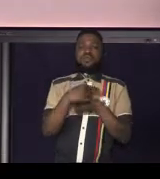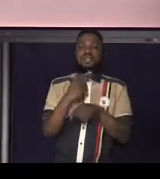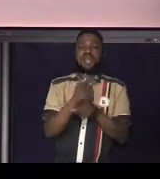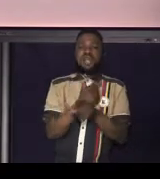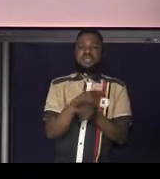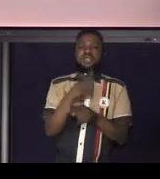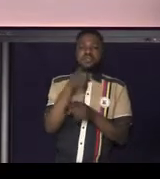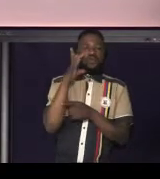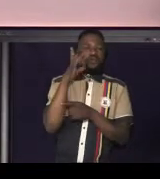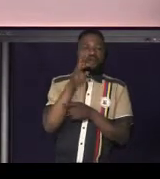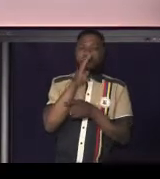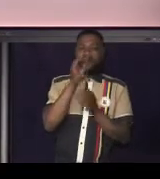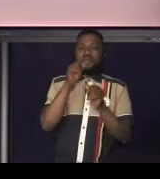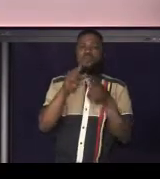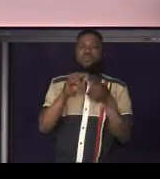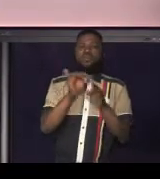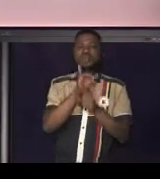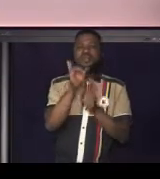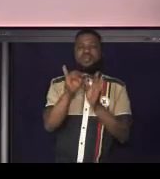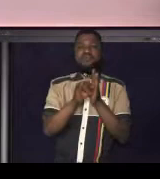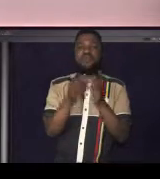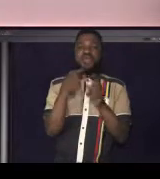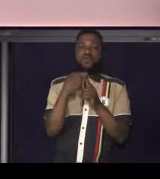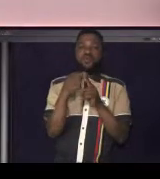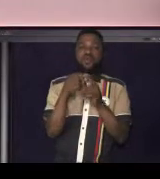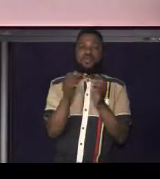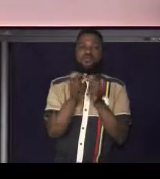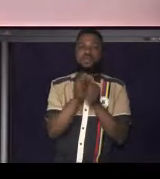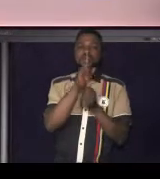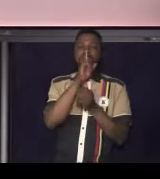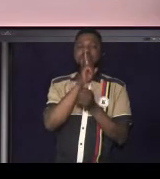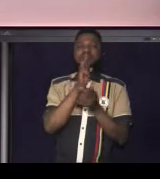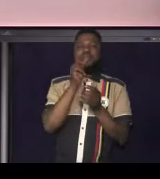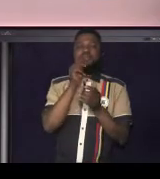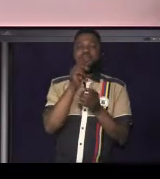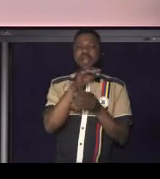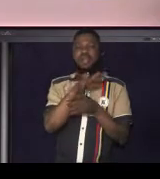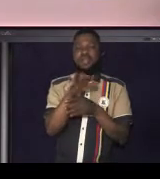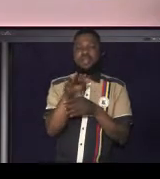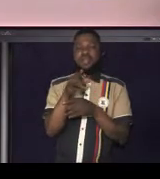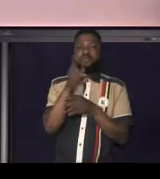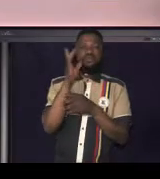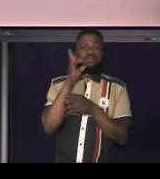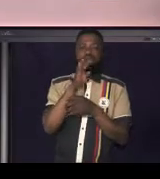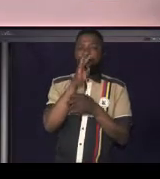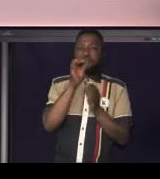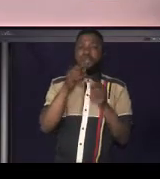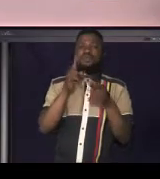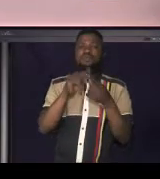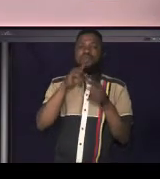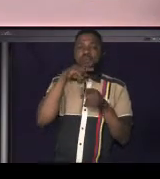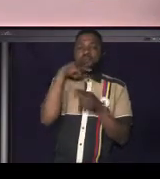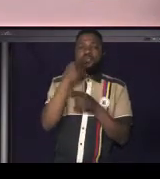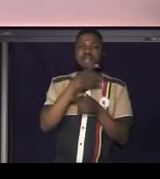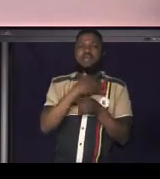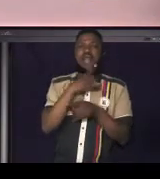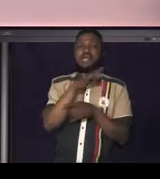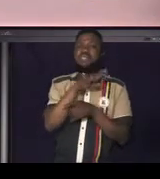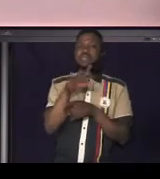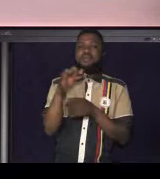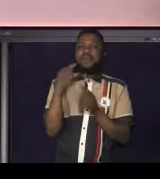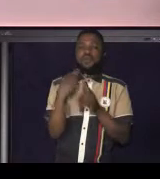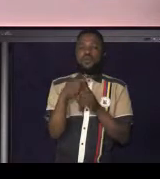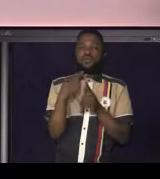today's lesson, you should be able to identify words with silent letters, and then you should be able to pronounce and